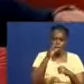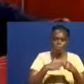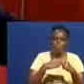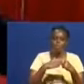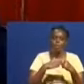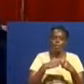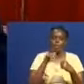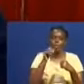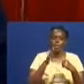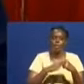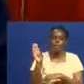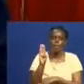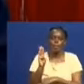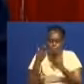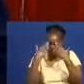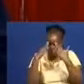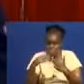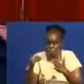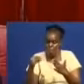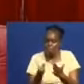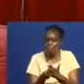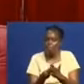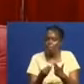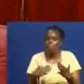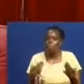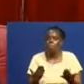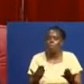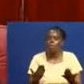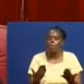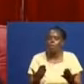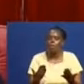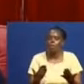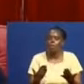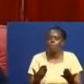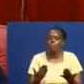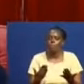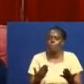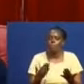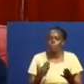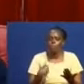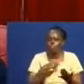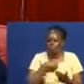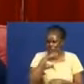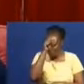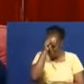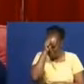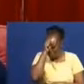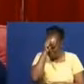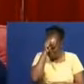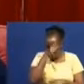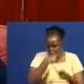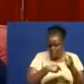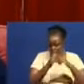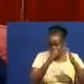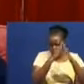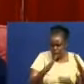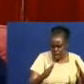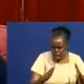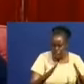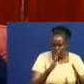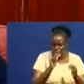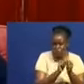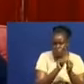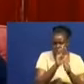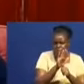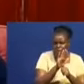When you ask, they tell you, we don't know where the money went. Are we fools? Do we need to buy houses which have got